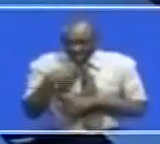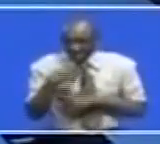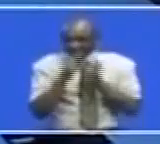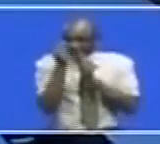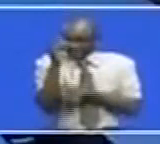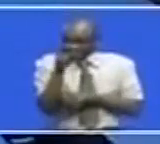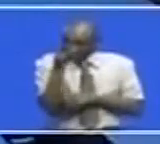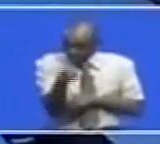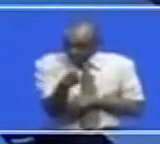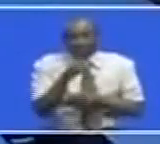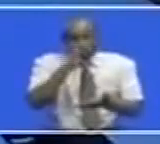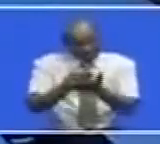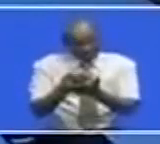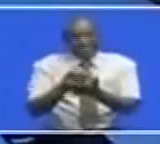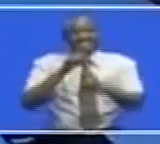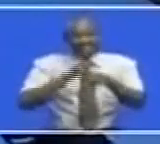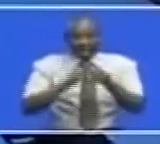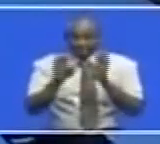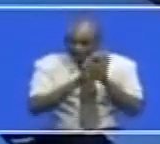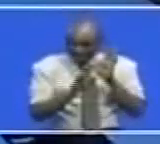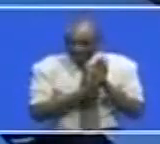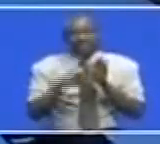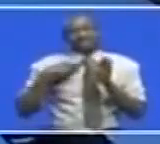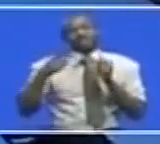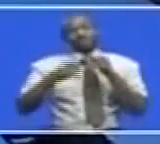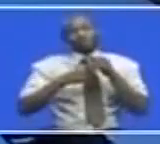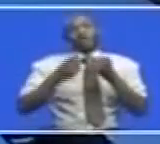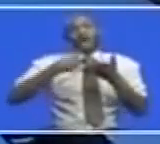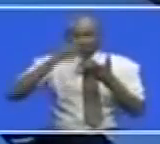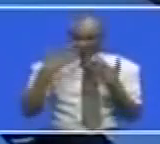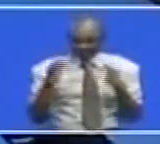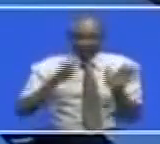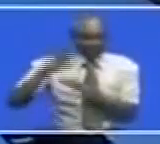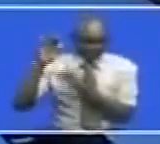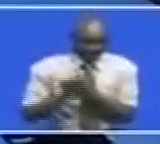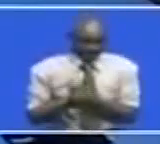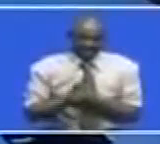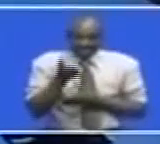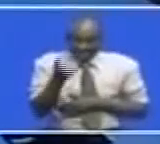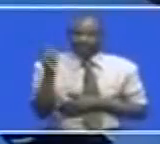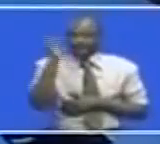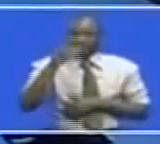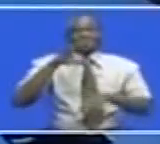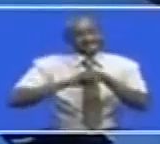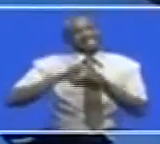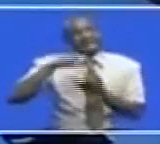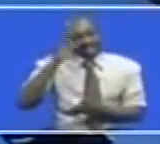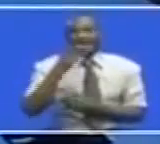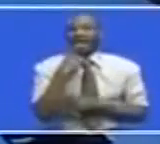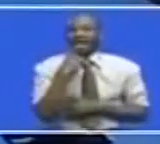through the roads maintenance fund after the bill was passed back in June. Nairobi County will receive the lion's share of the fund at